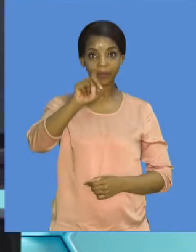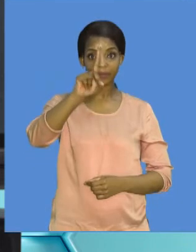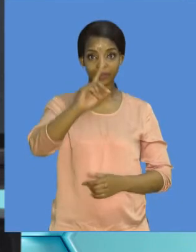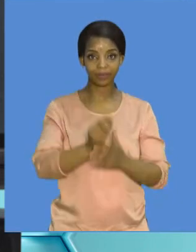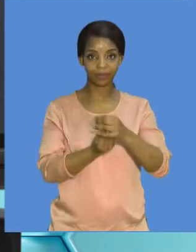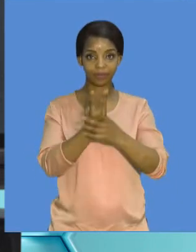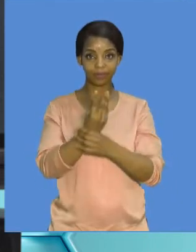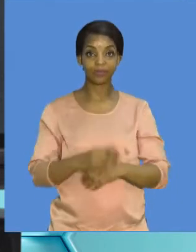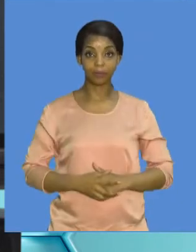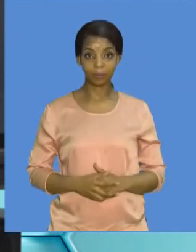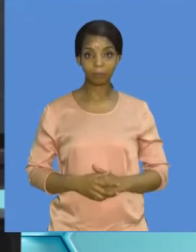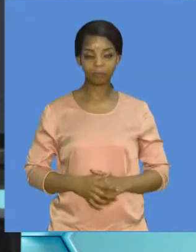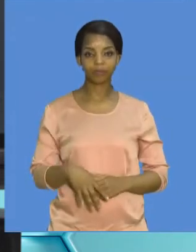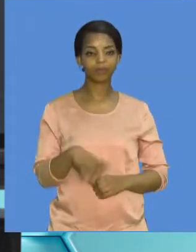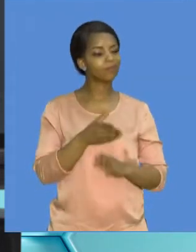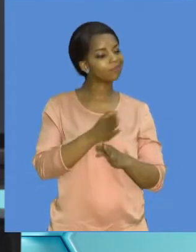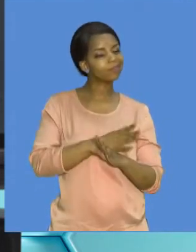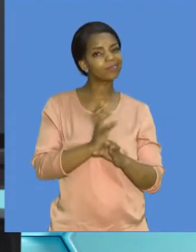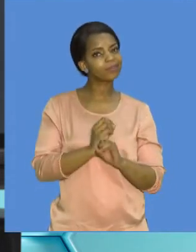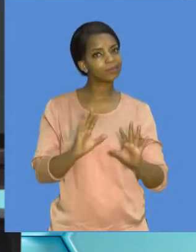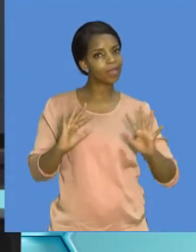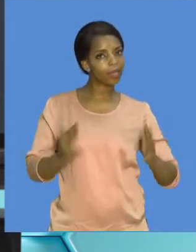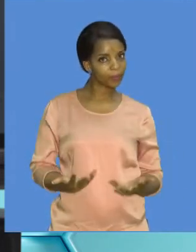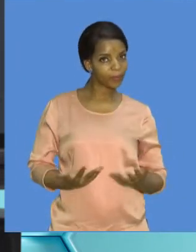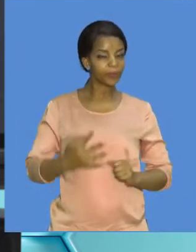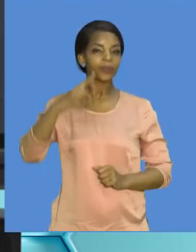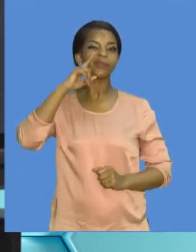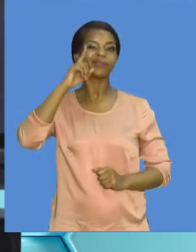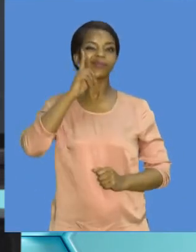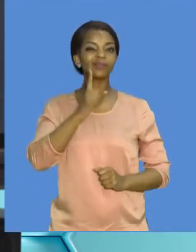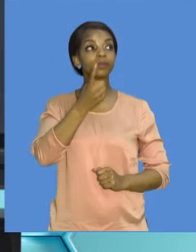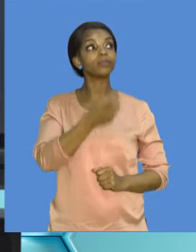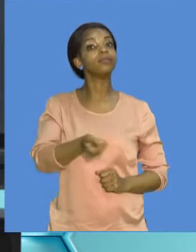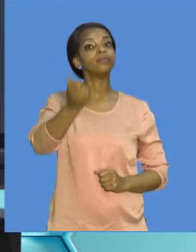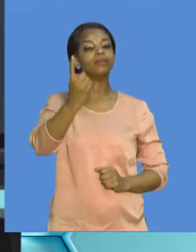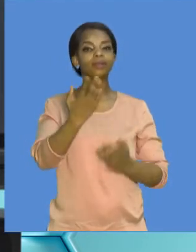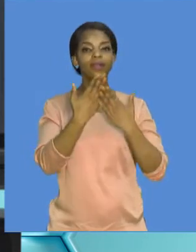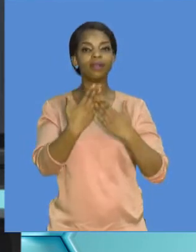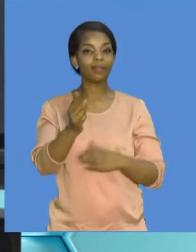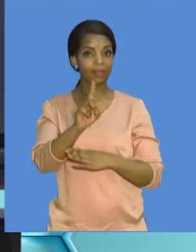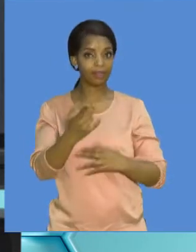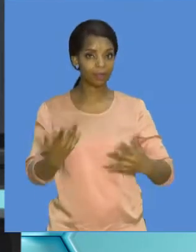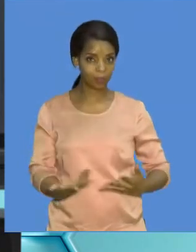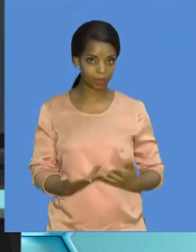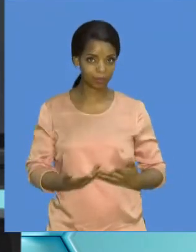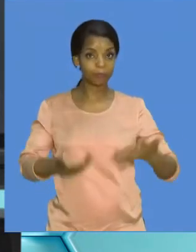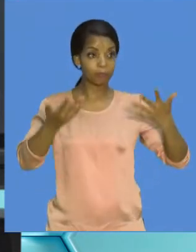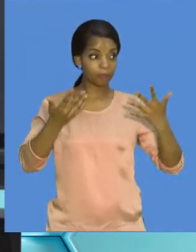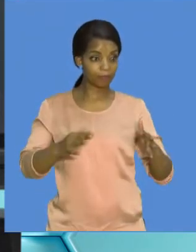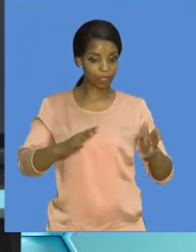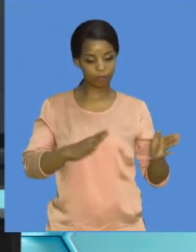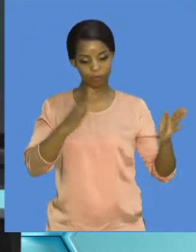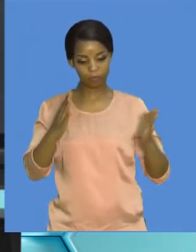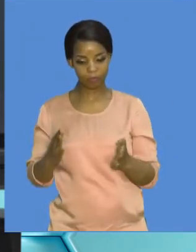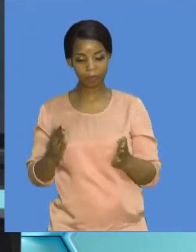some revision that we did of the previous lesson, and also we then went on to look at compound growth using graphs. Now we're